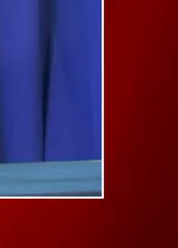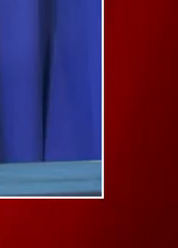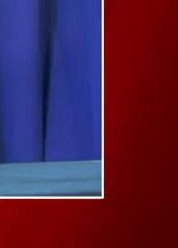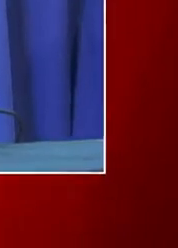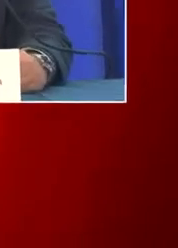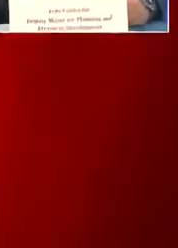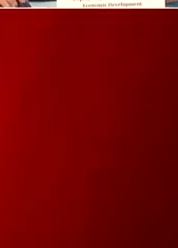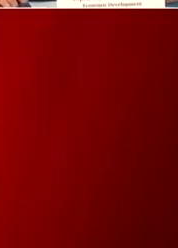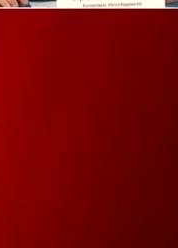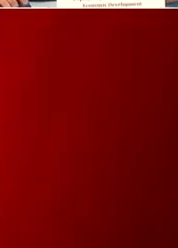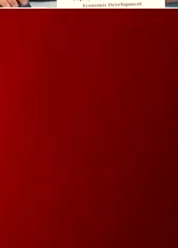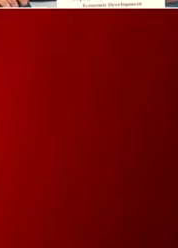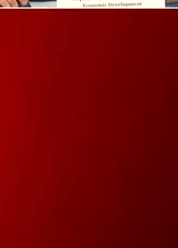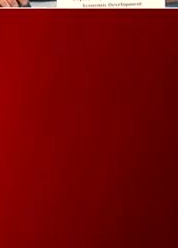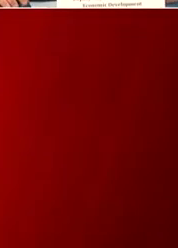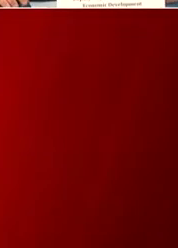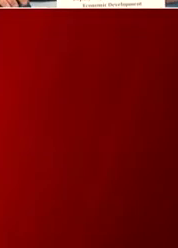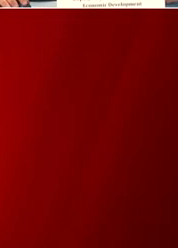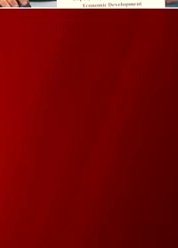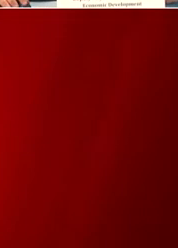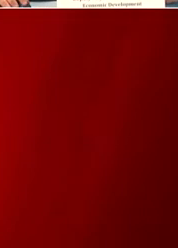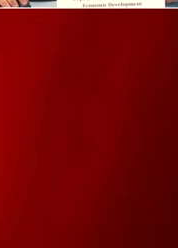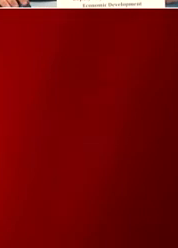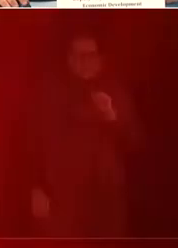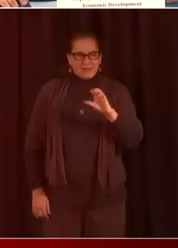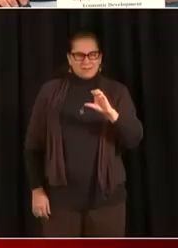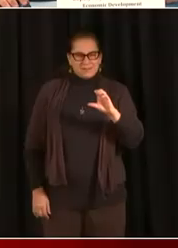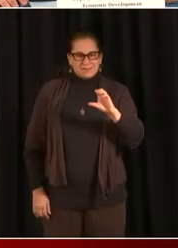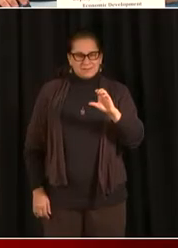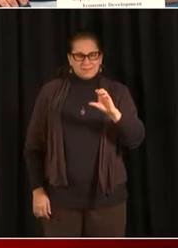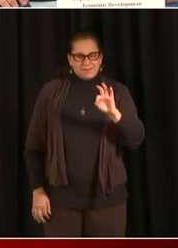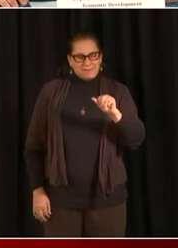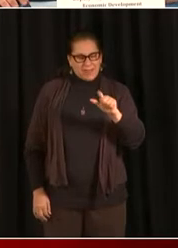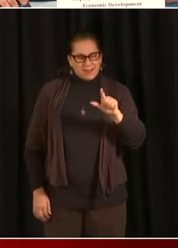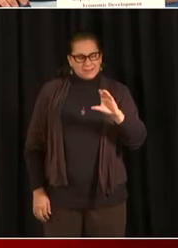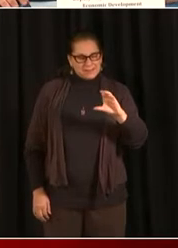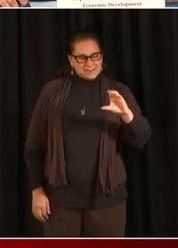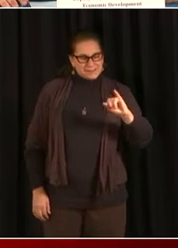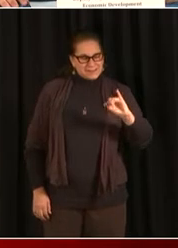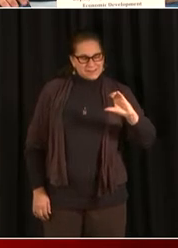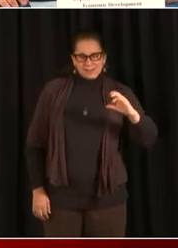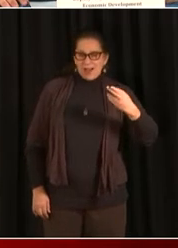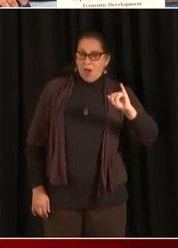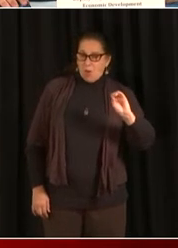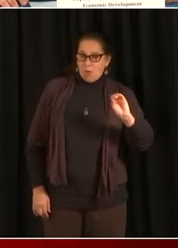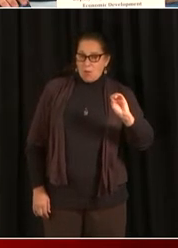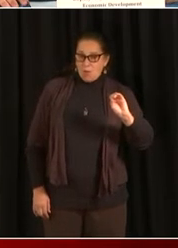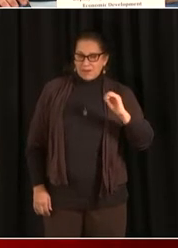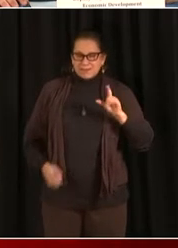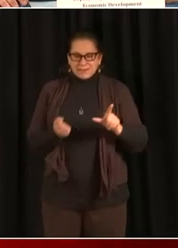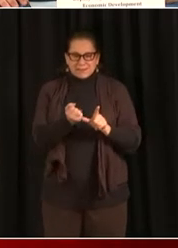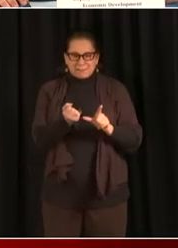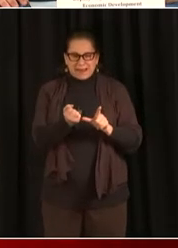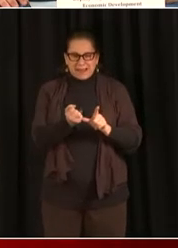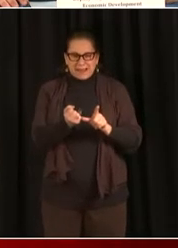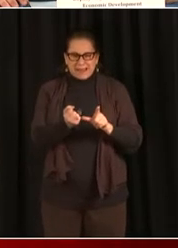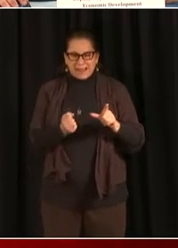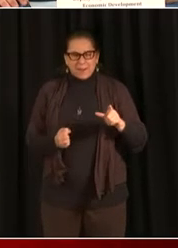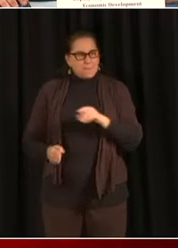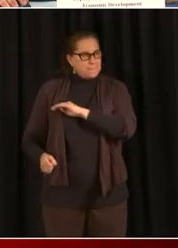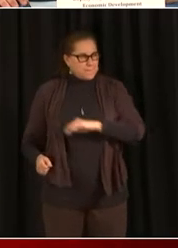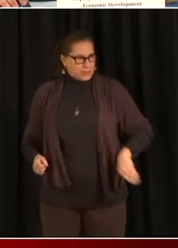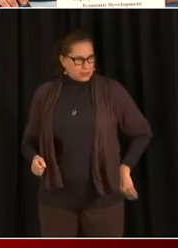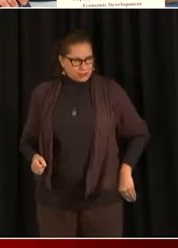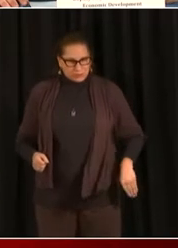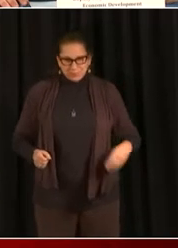Good afternoon. I'm John Palchicchio, Deputy Mayor for Planning and Economic Development, and welcome to this week's weekly recovery